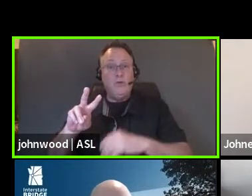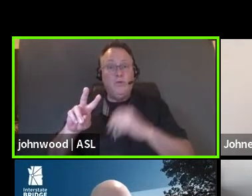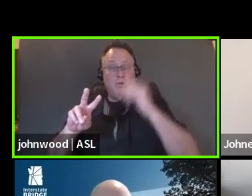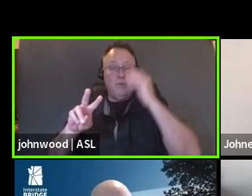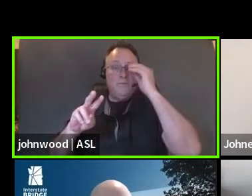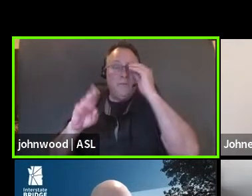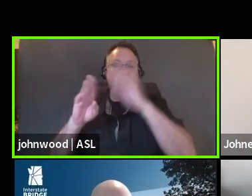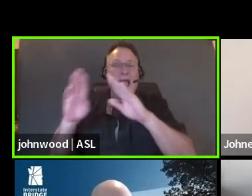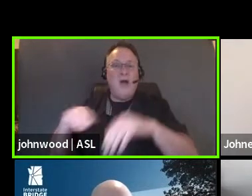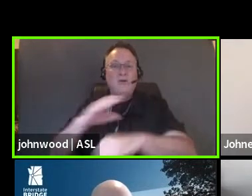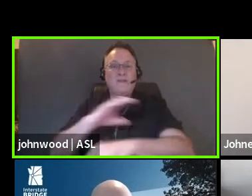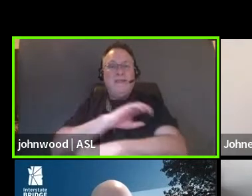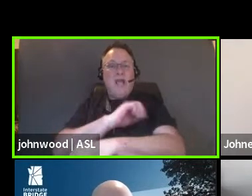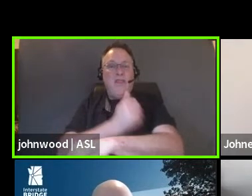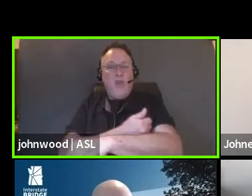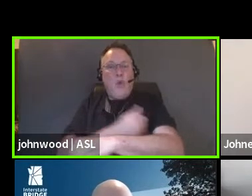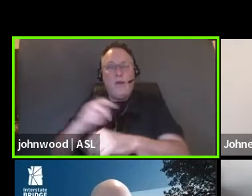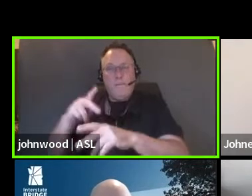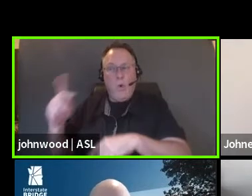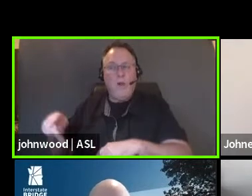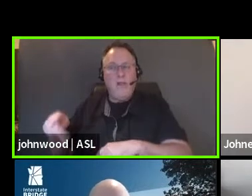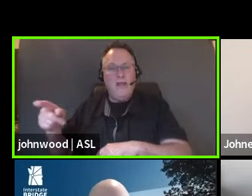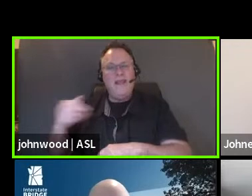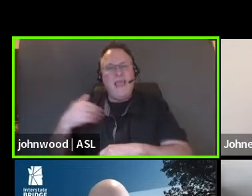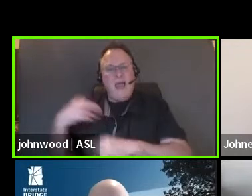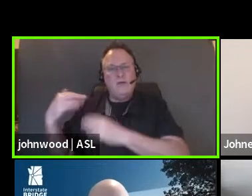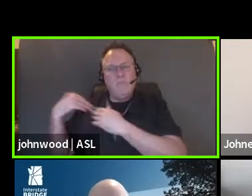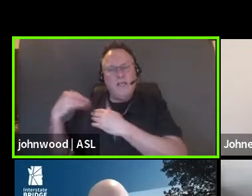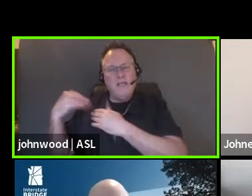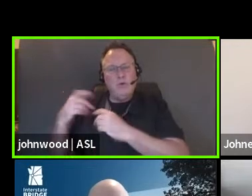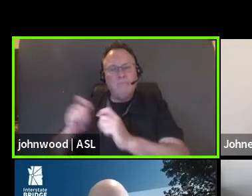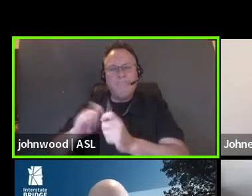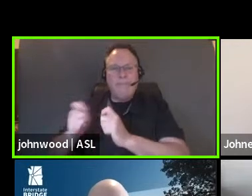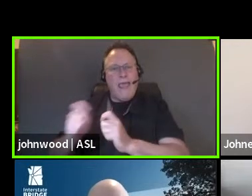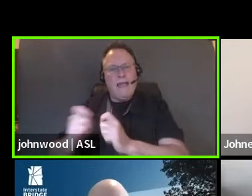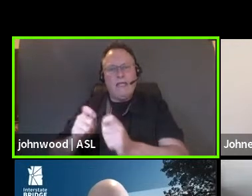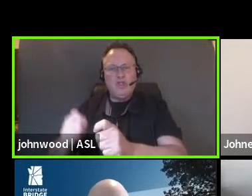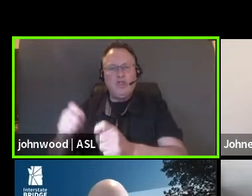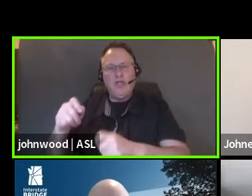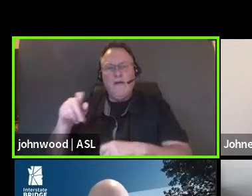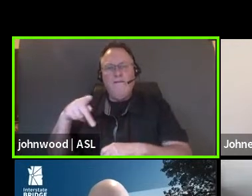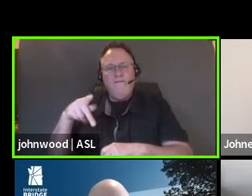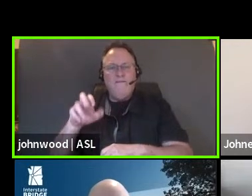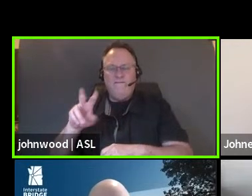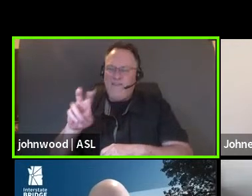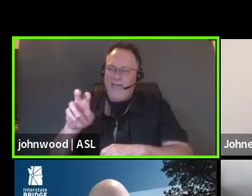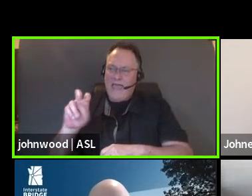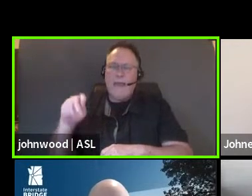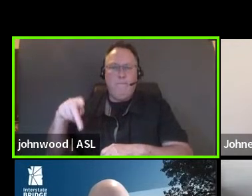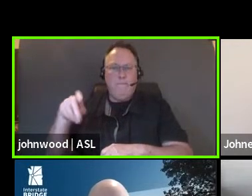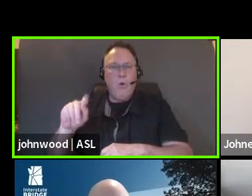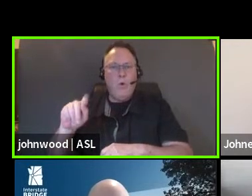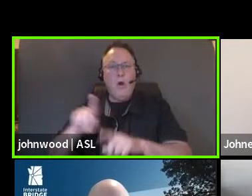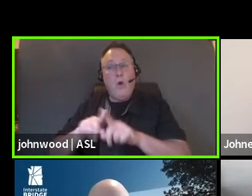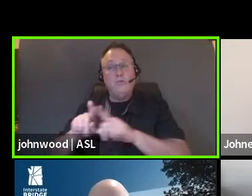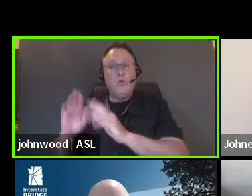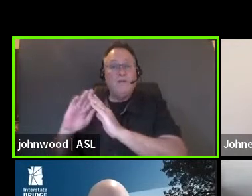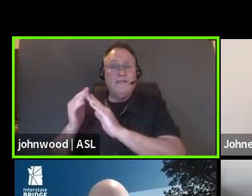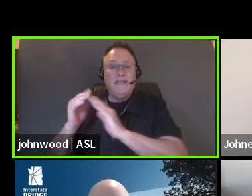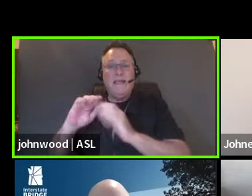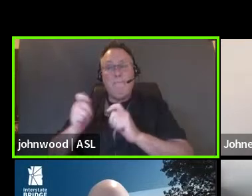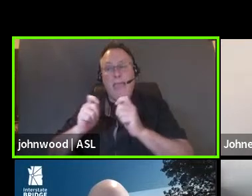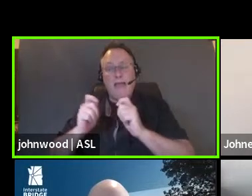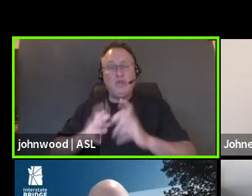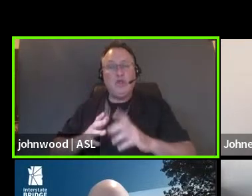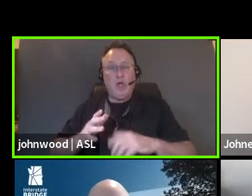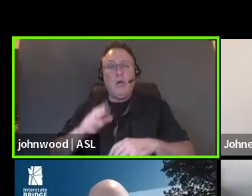Housing Authority of Portland, who had the responsibility of managing Vanport, and also Vanport had a city manager who was a member of